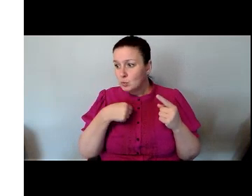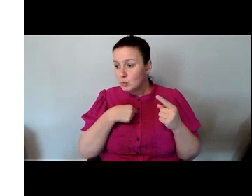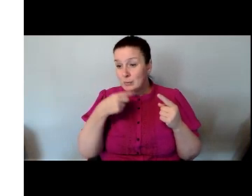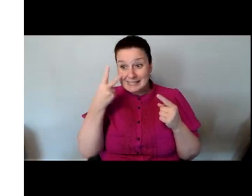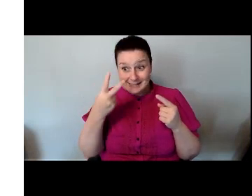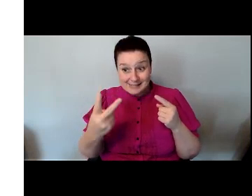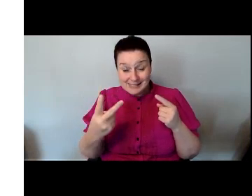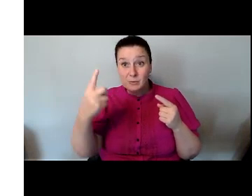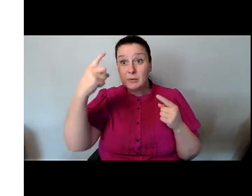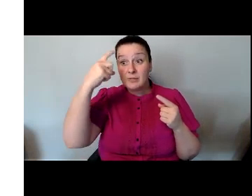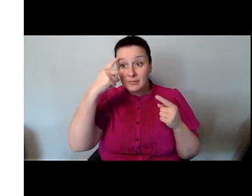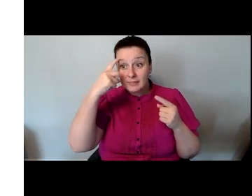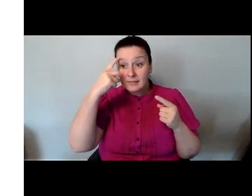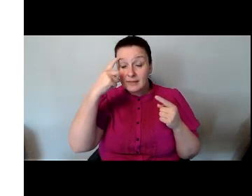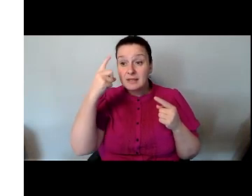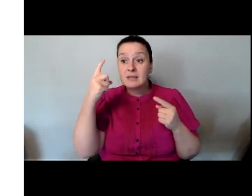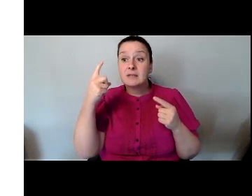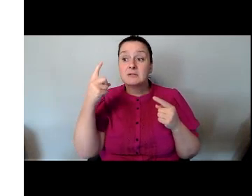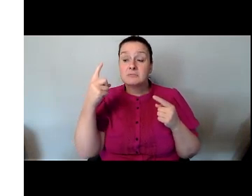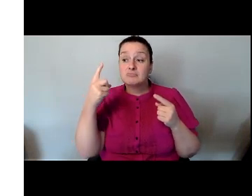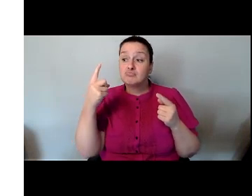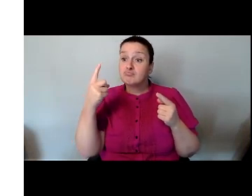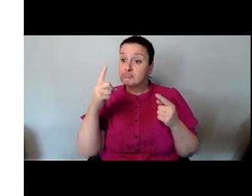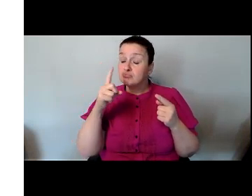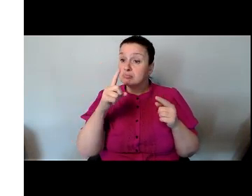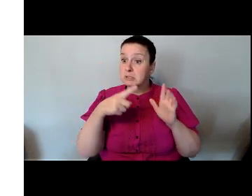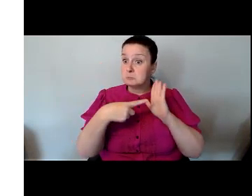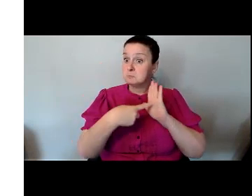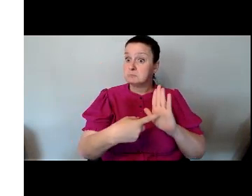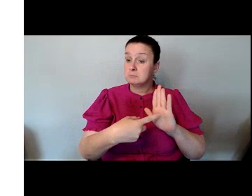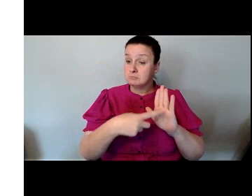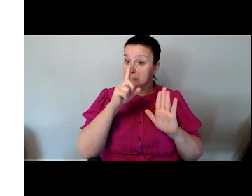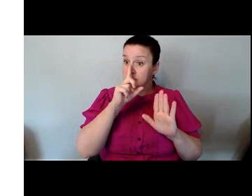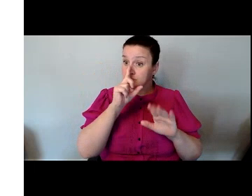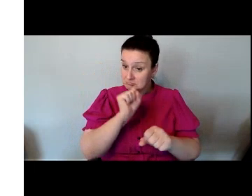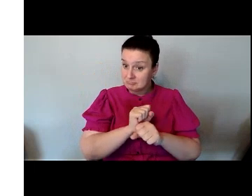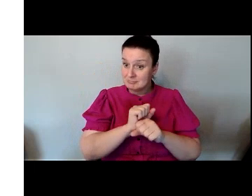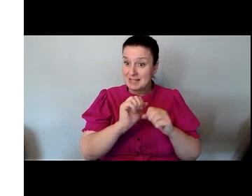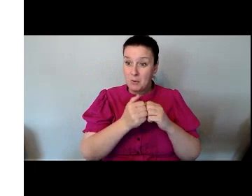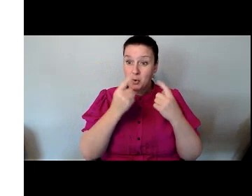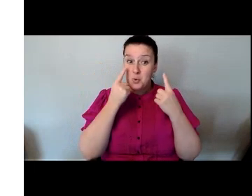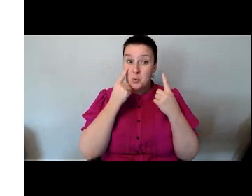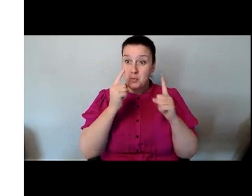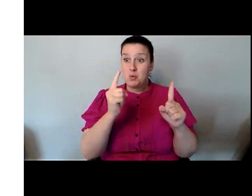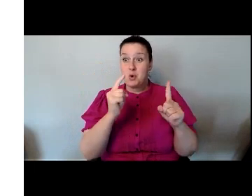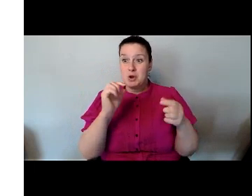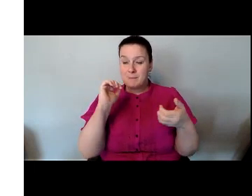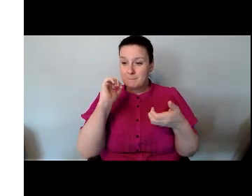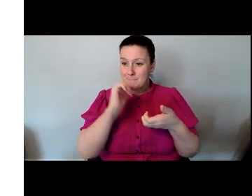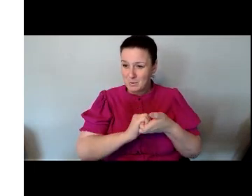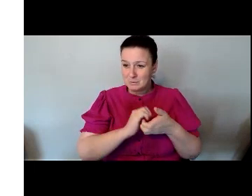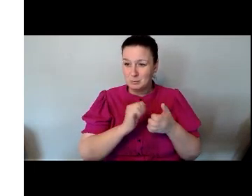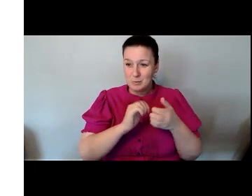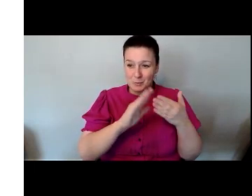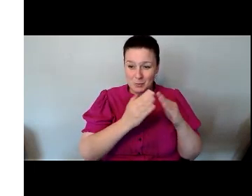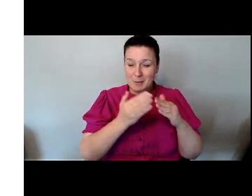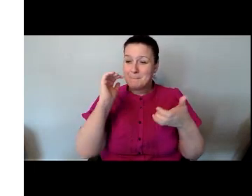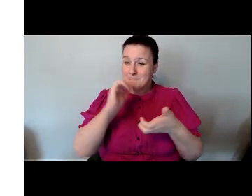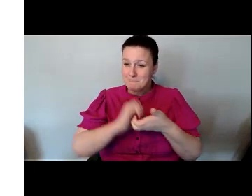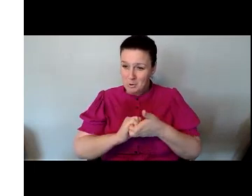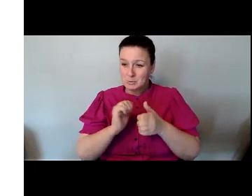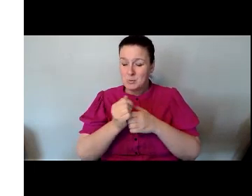we think is a demonstration of how it worked, partnerships with the community, partnerships with OVR,